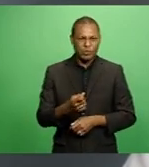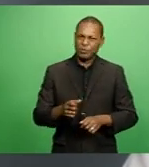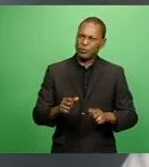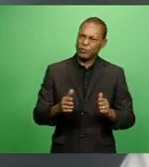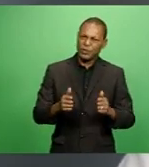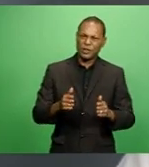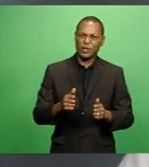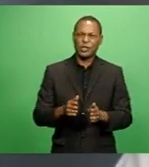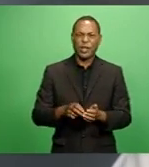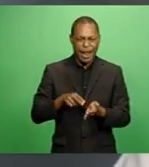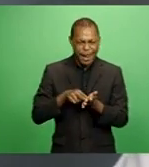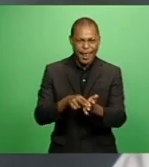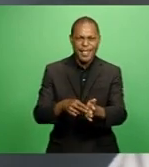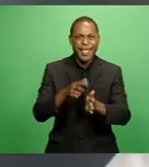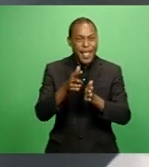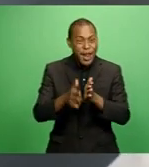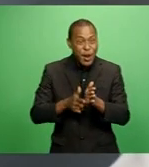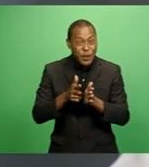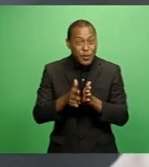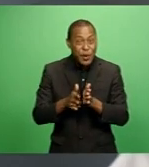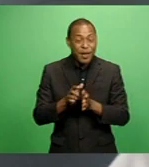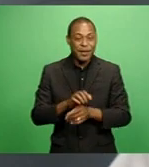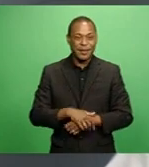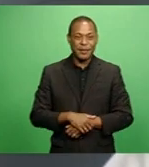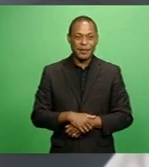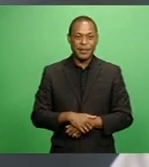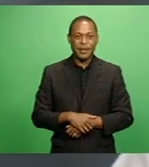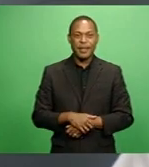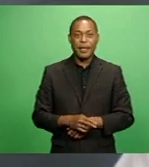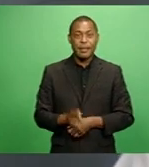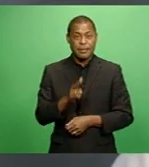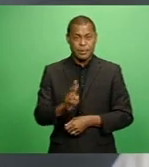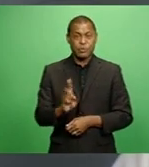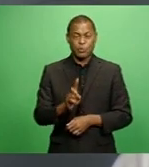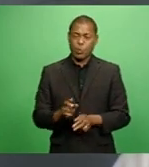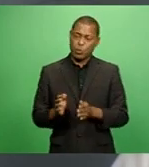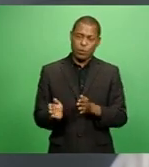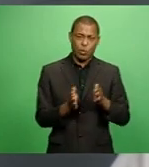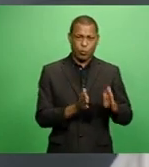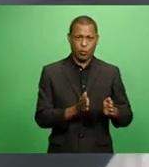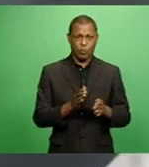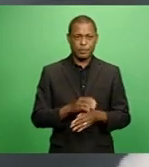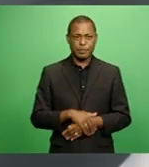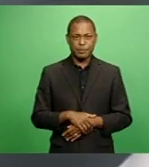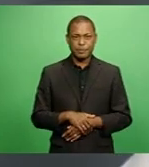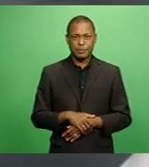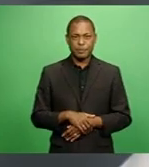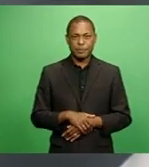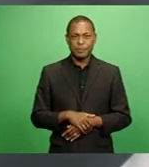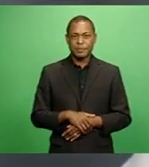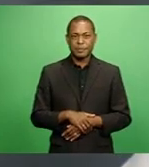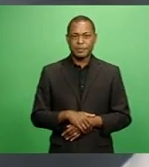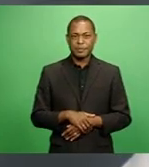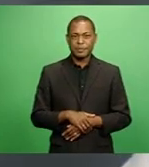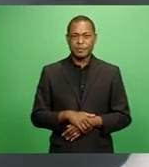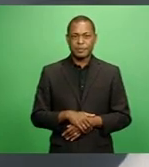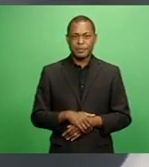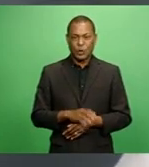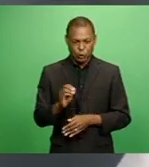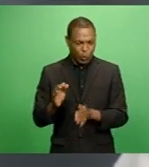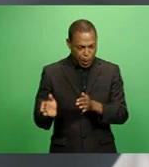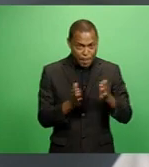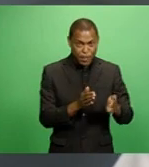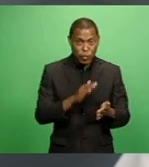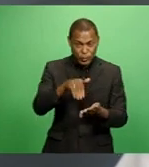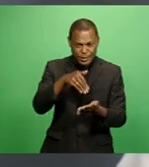Lautoka. There are 2 zones in Lautoka and Nandi plates. We will then move down to the central